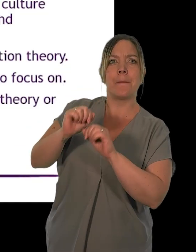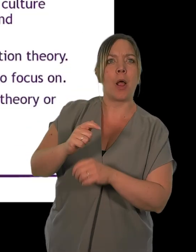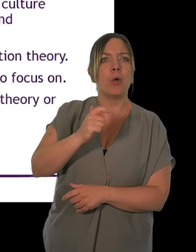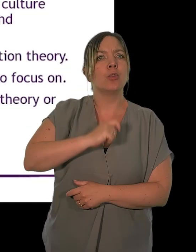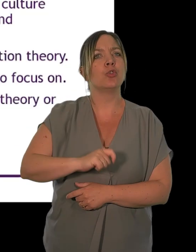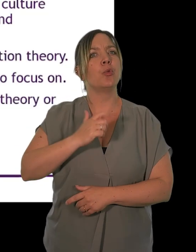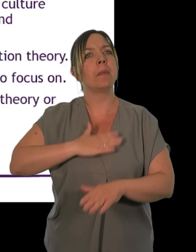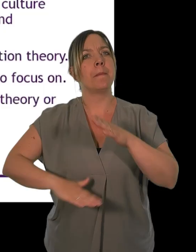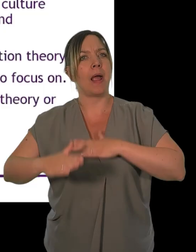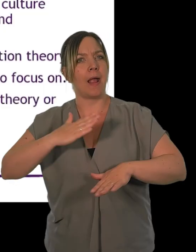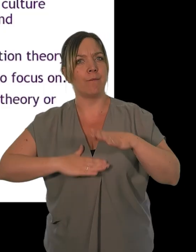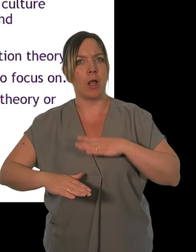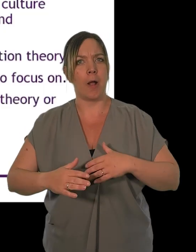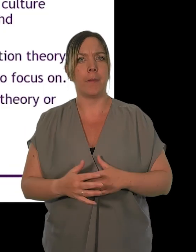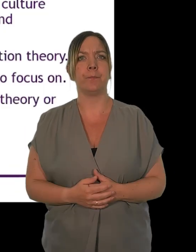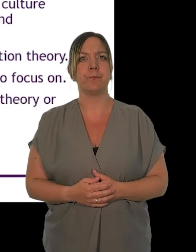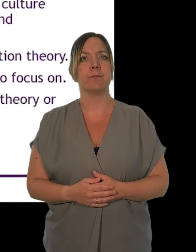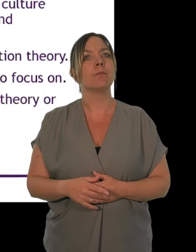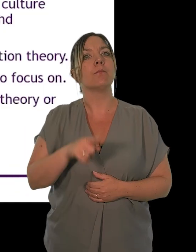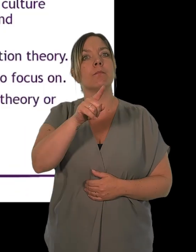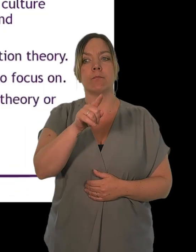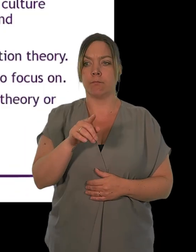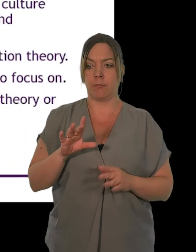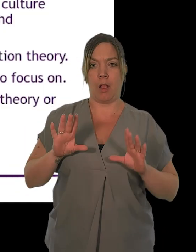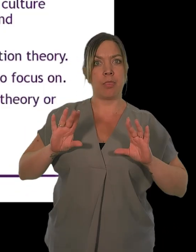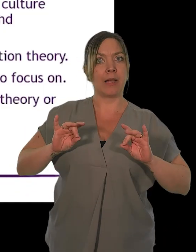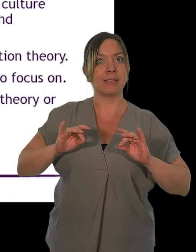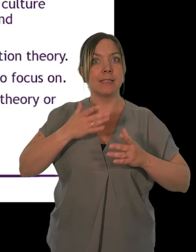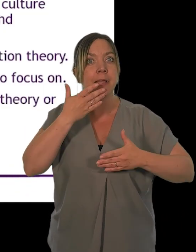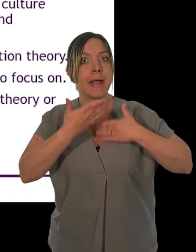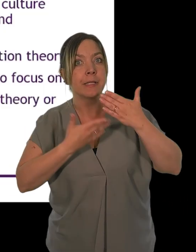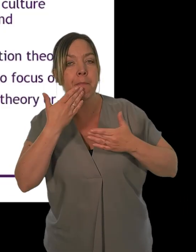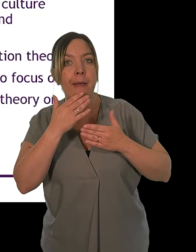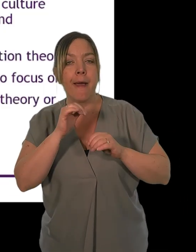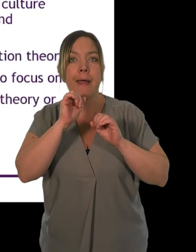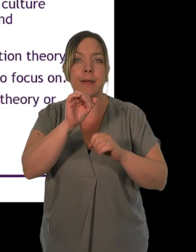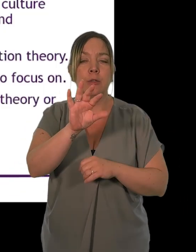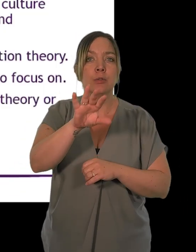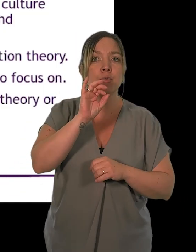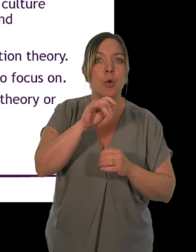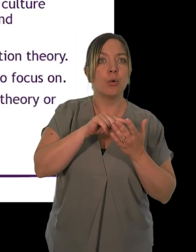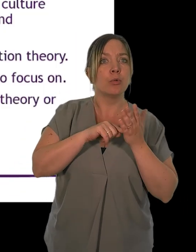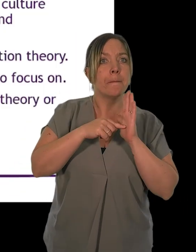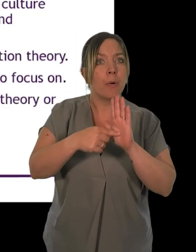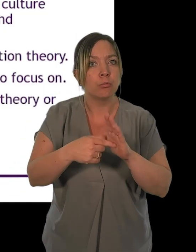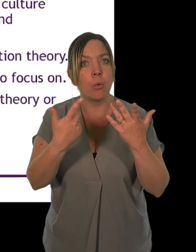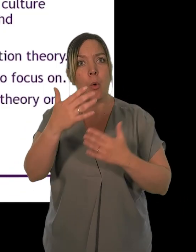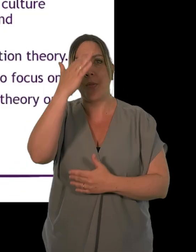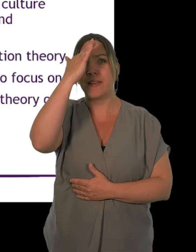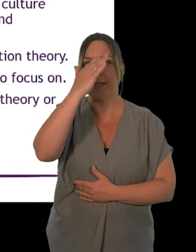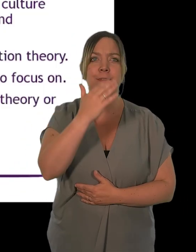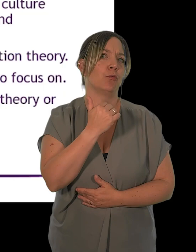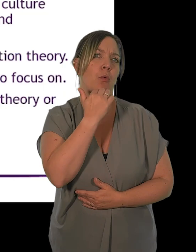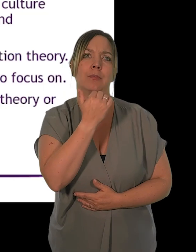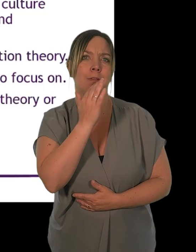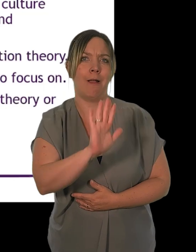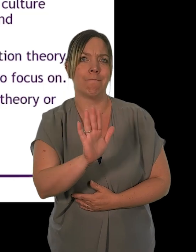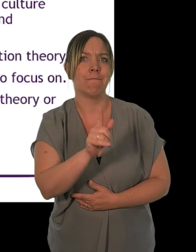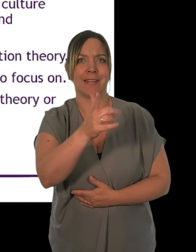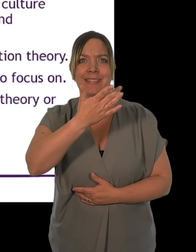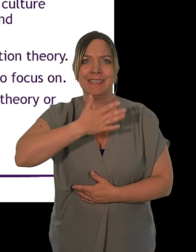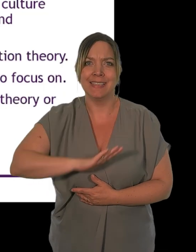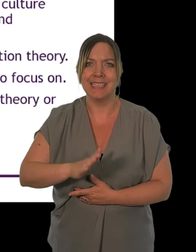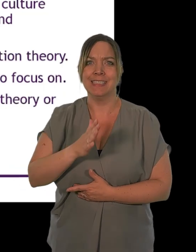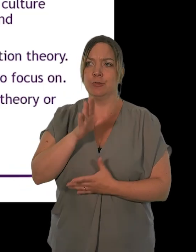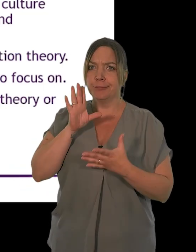understanding of the models and theories to explain the problems that have arisen following the takeover of